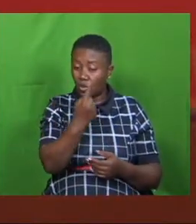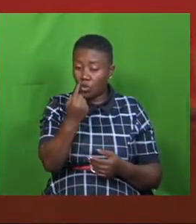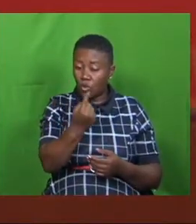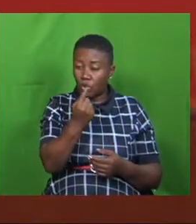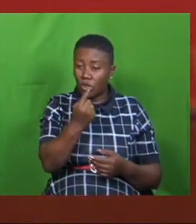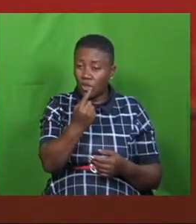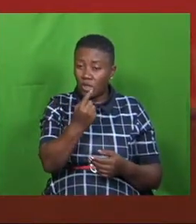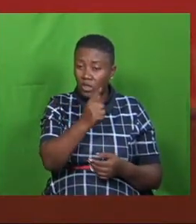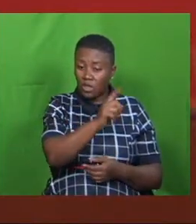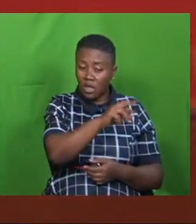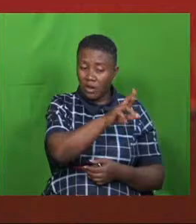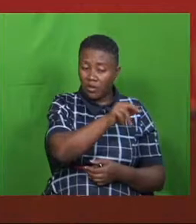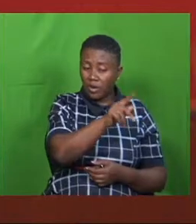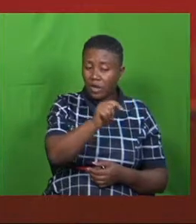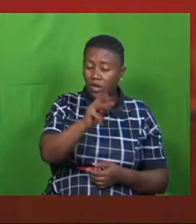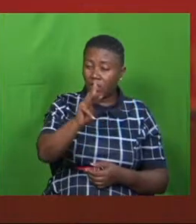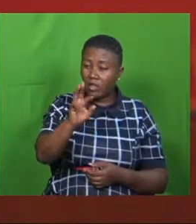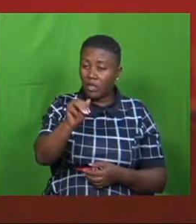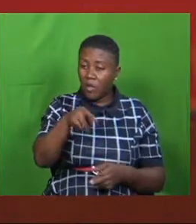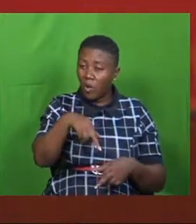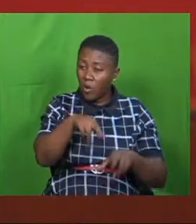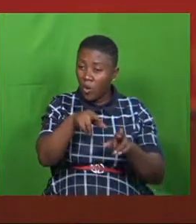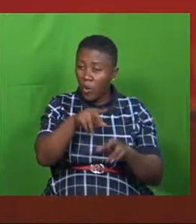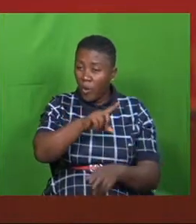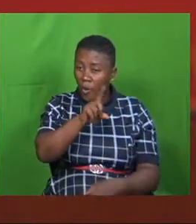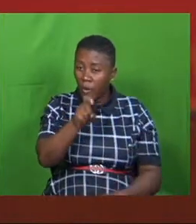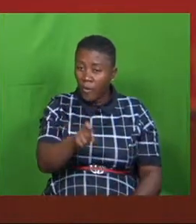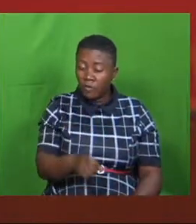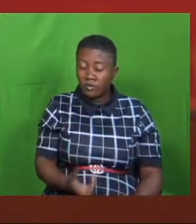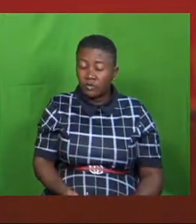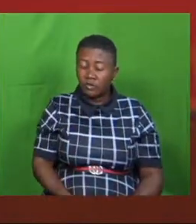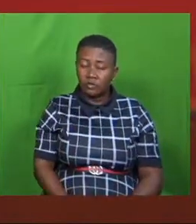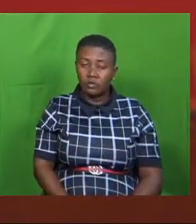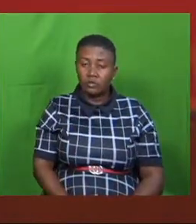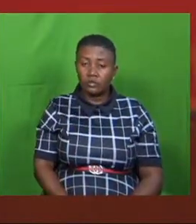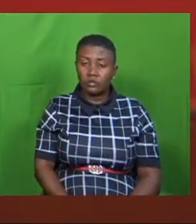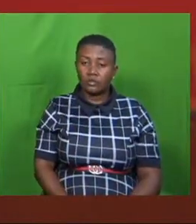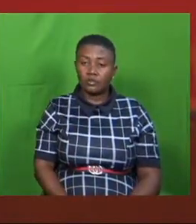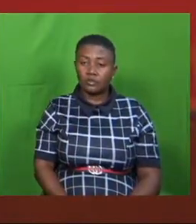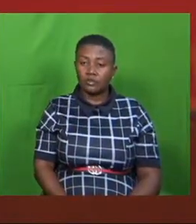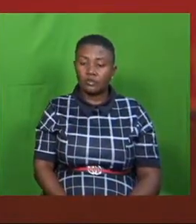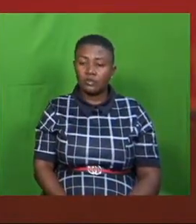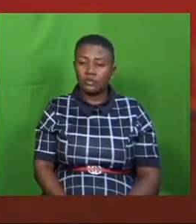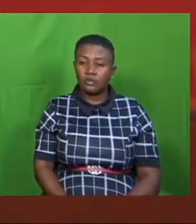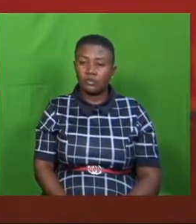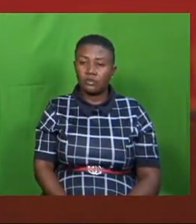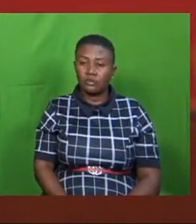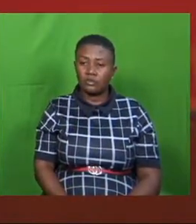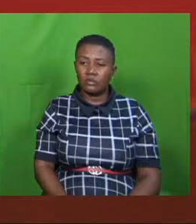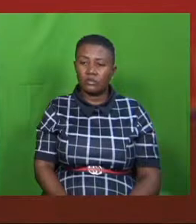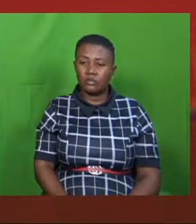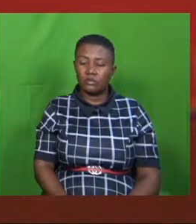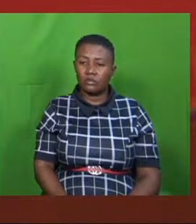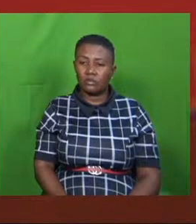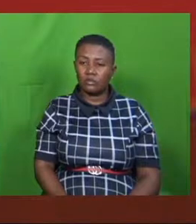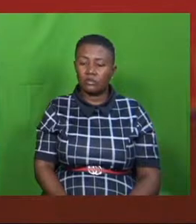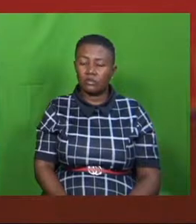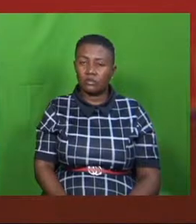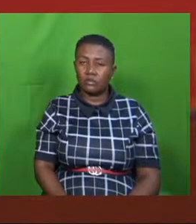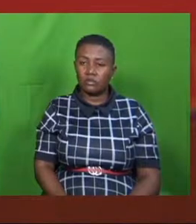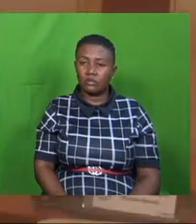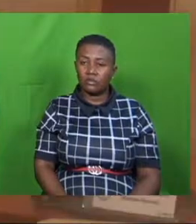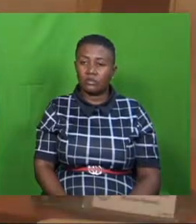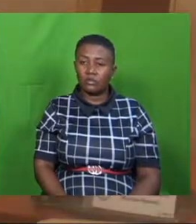rest? If they do, then your point, we will look at it together and take the decision. So, Chair, please go on.